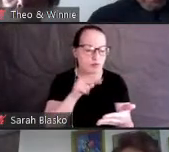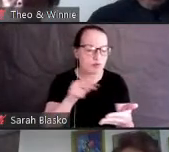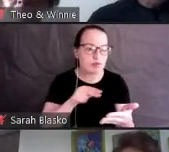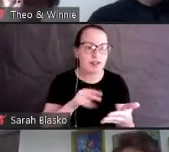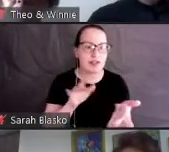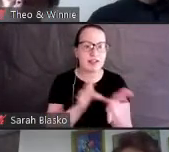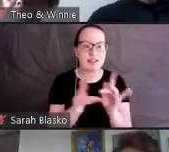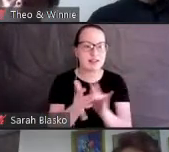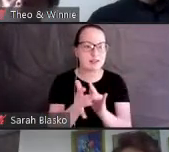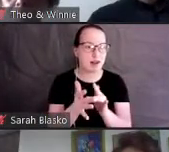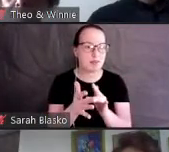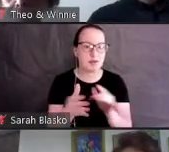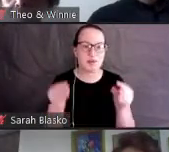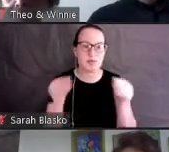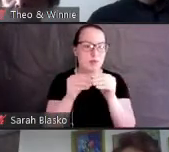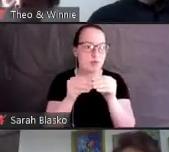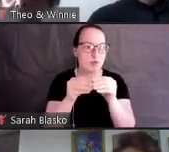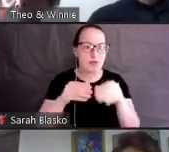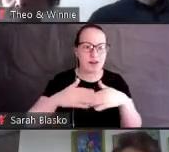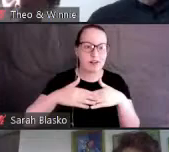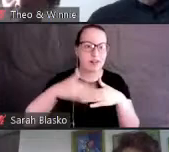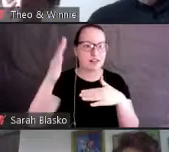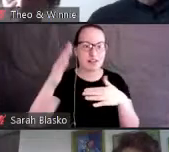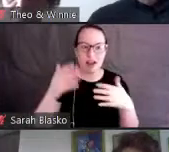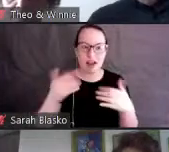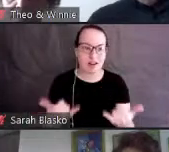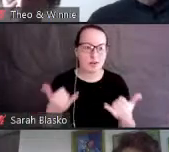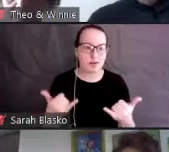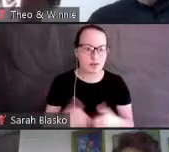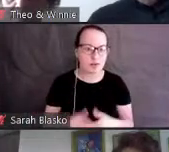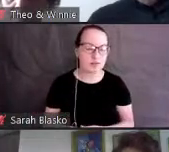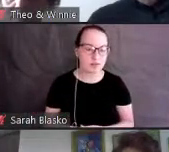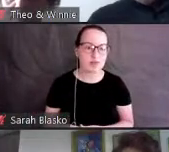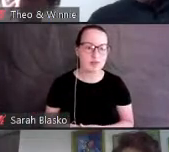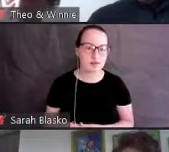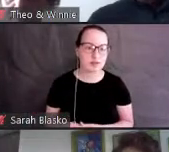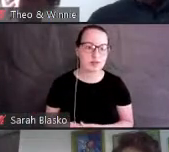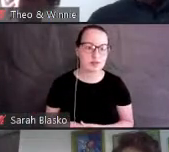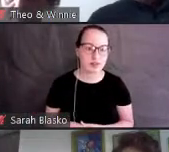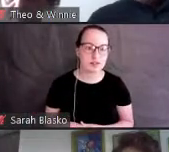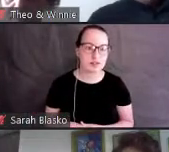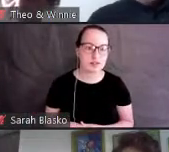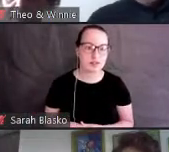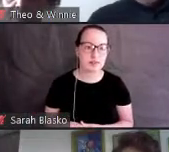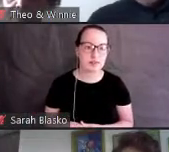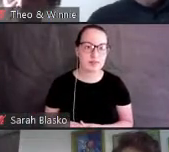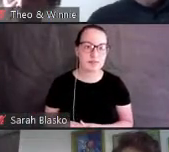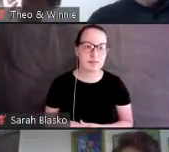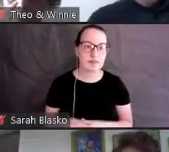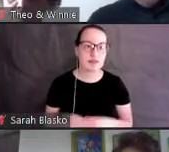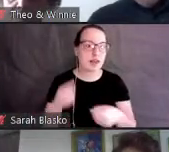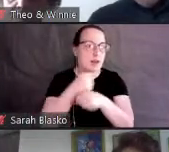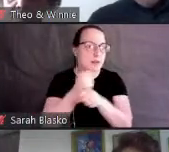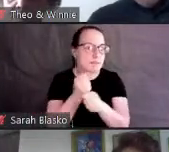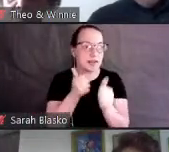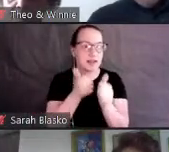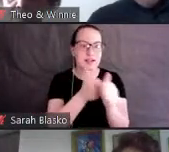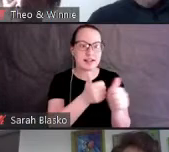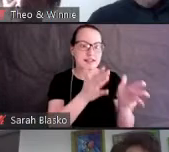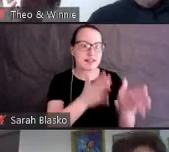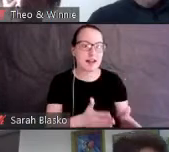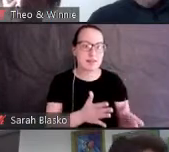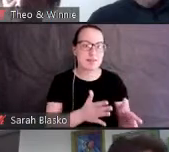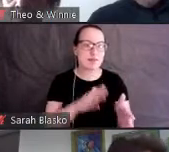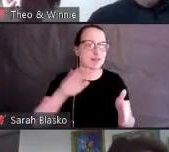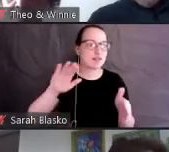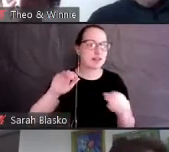Bibles to be able to share this amazing call of making disciples of all nations to so many who are now going to